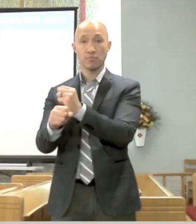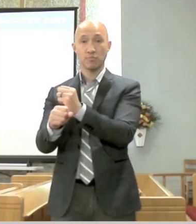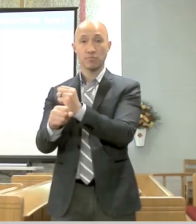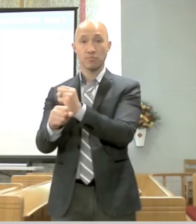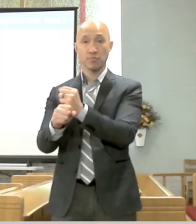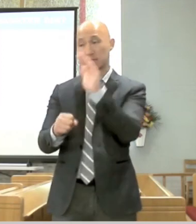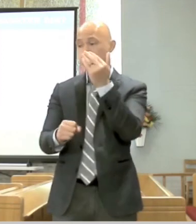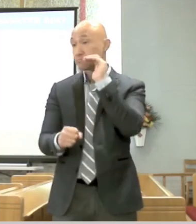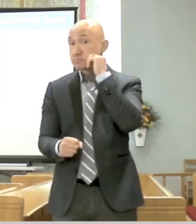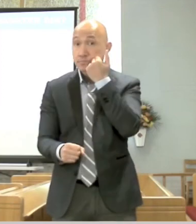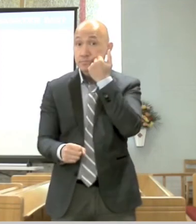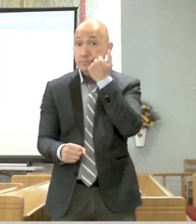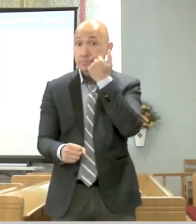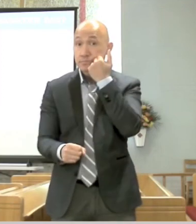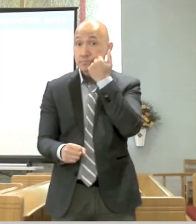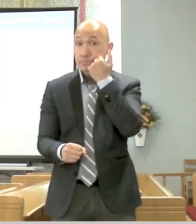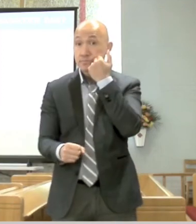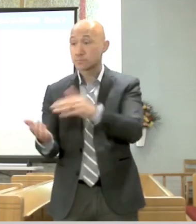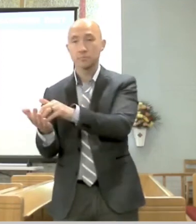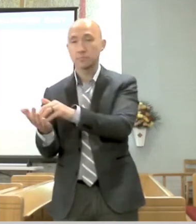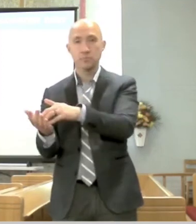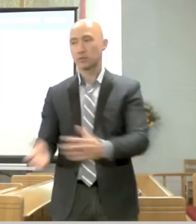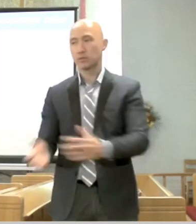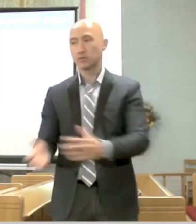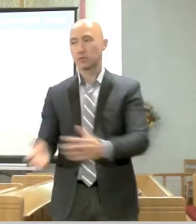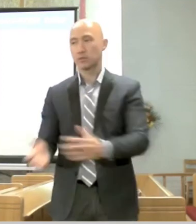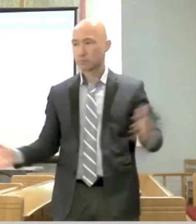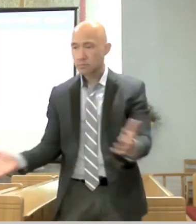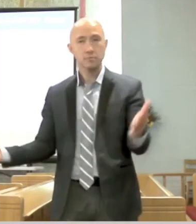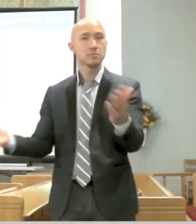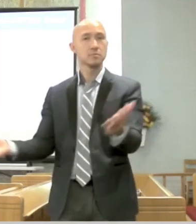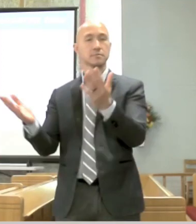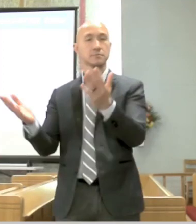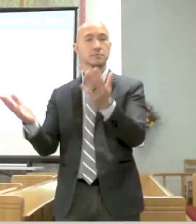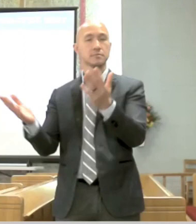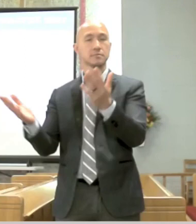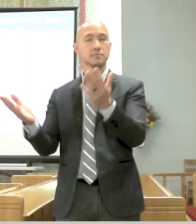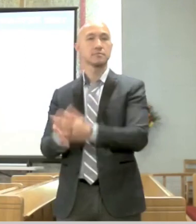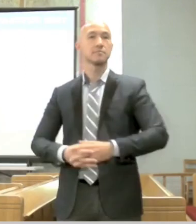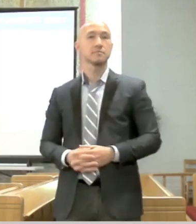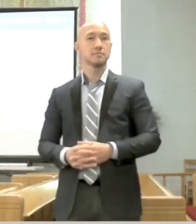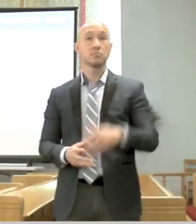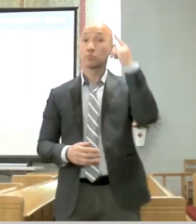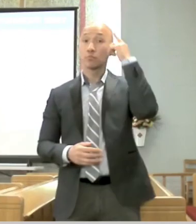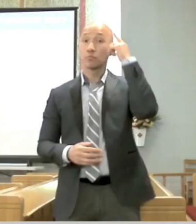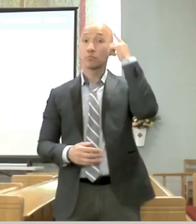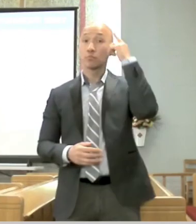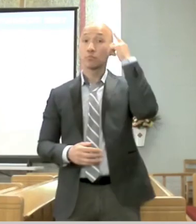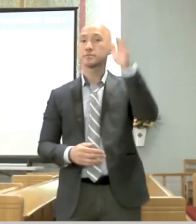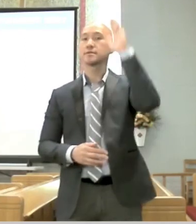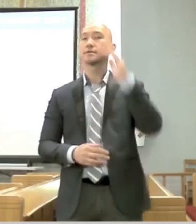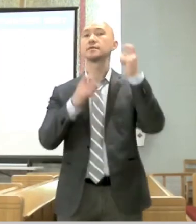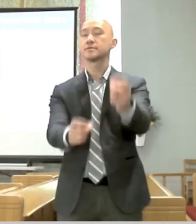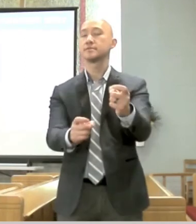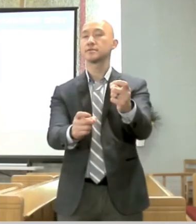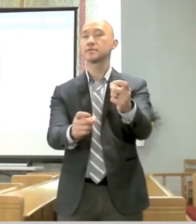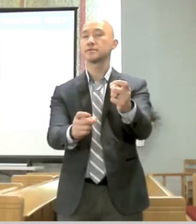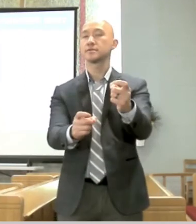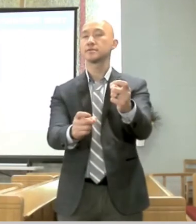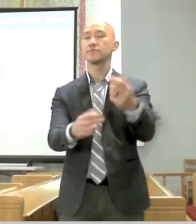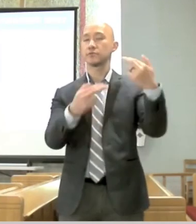Show respect and fear of God, who is over all, because he is your boss. If